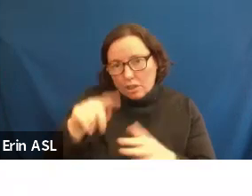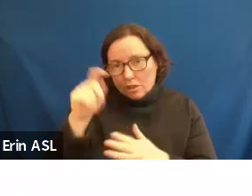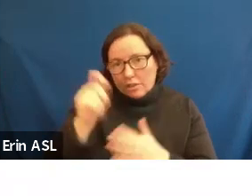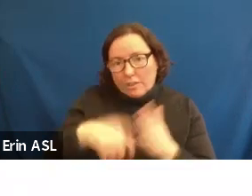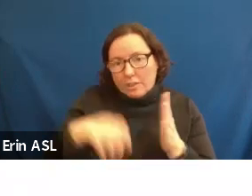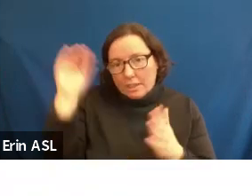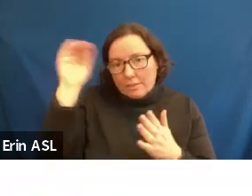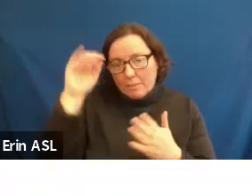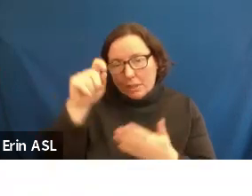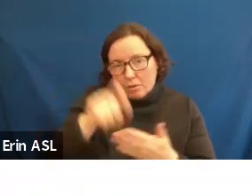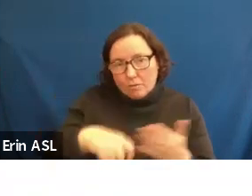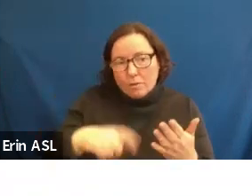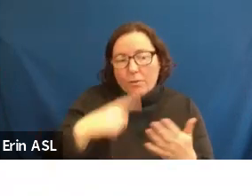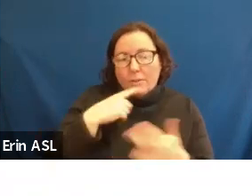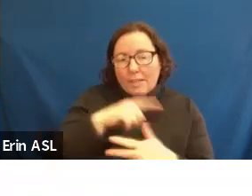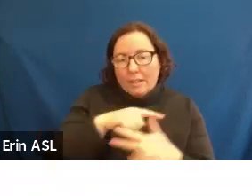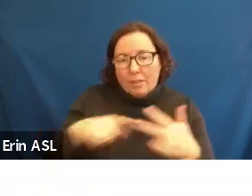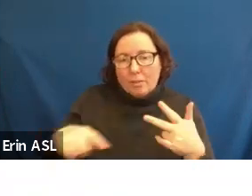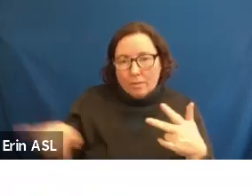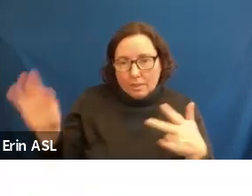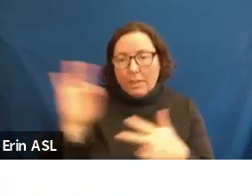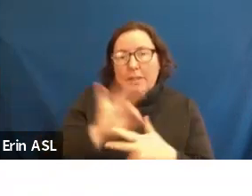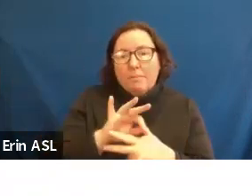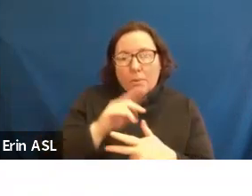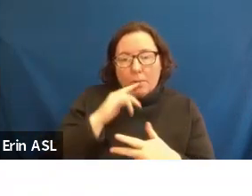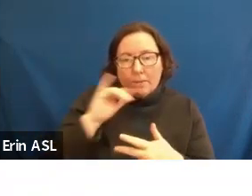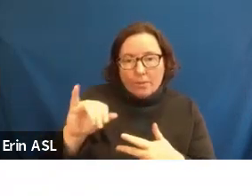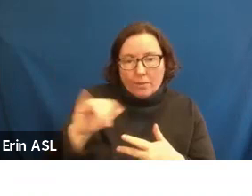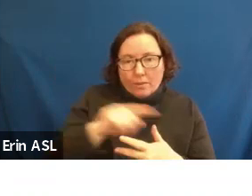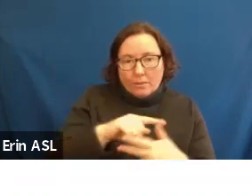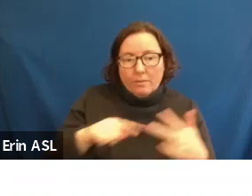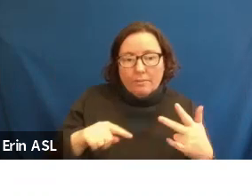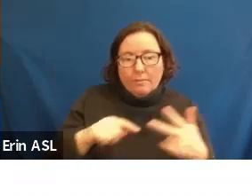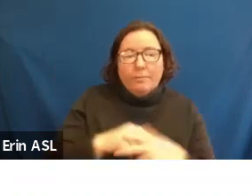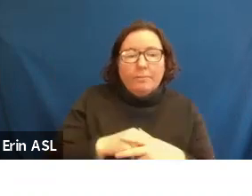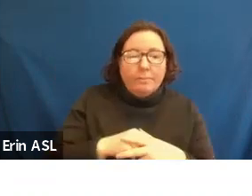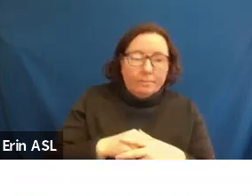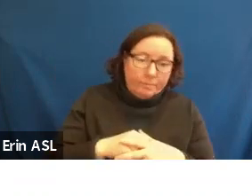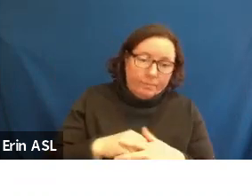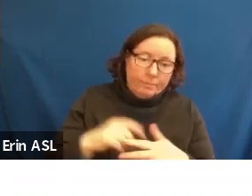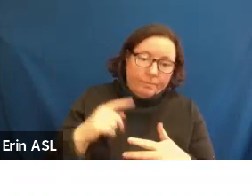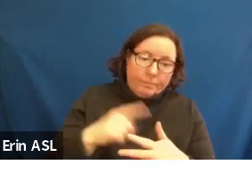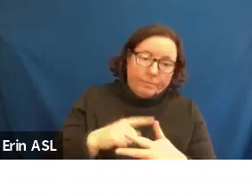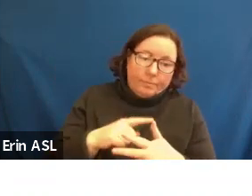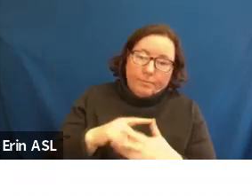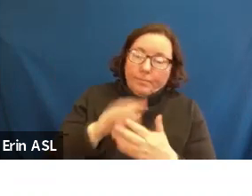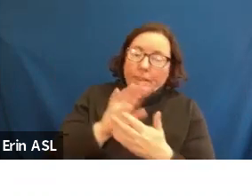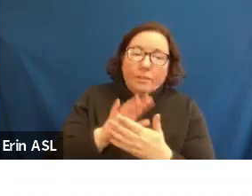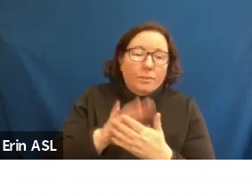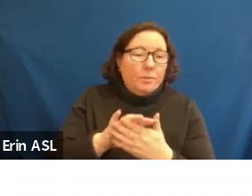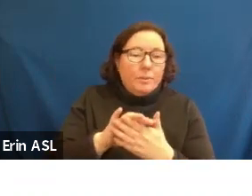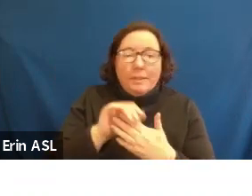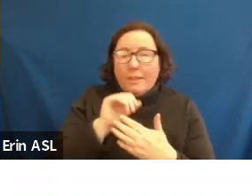we have 3 points that are of relevance to this question. One, schools are